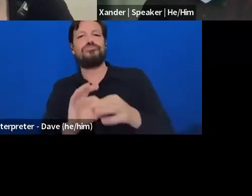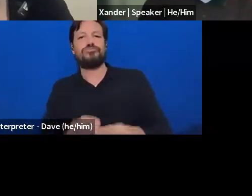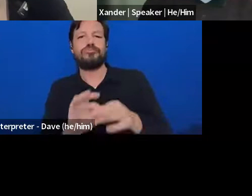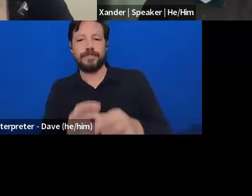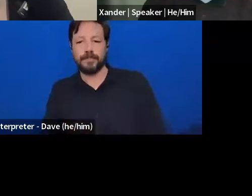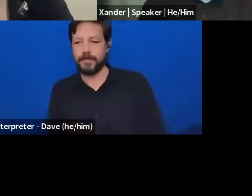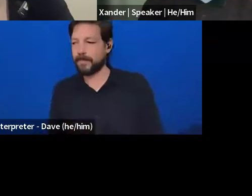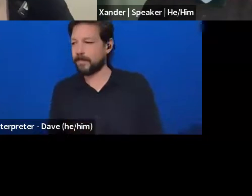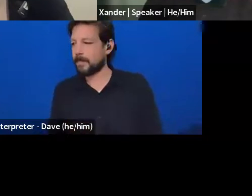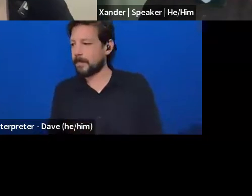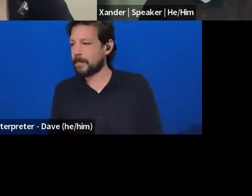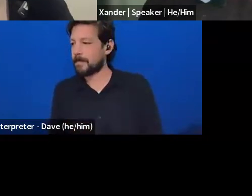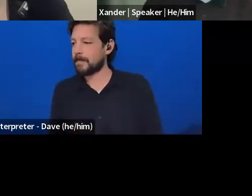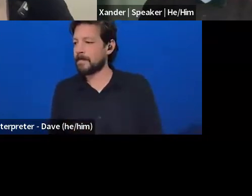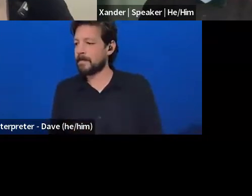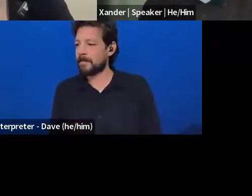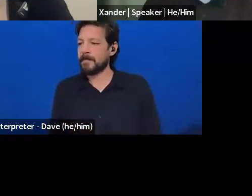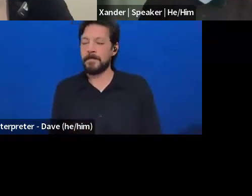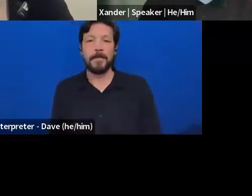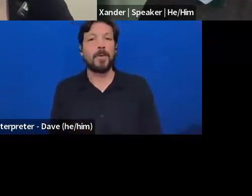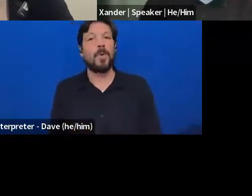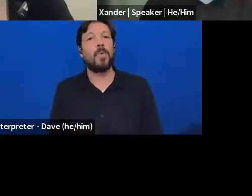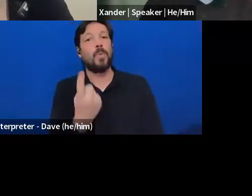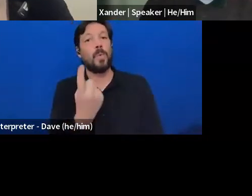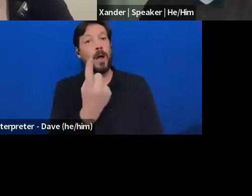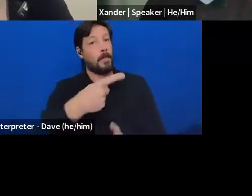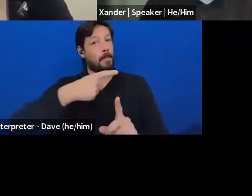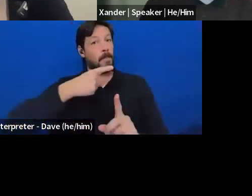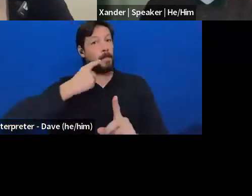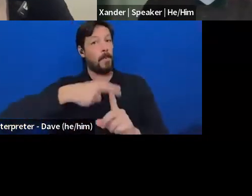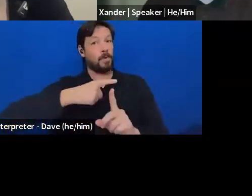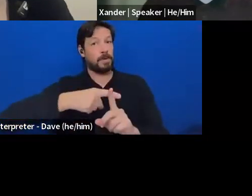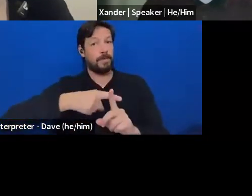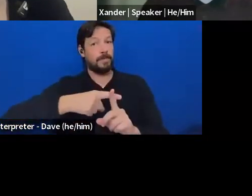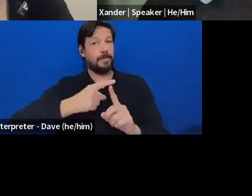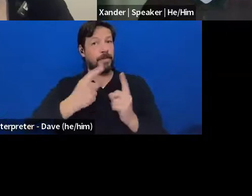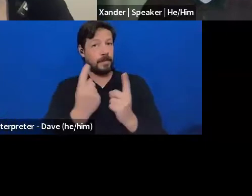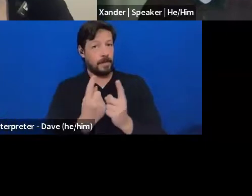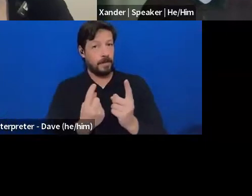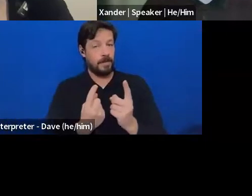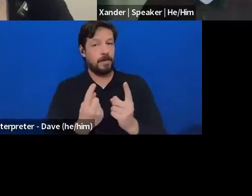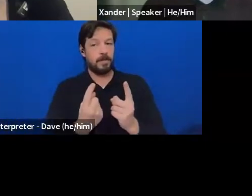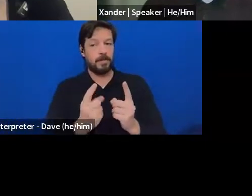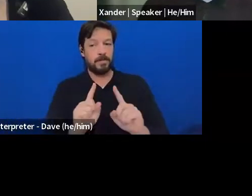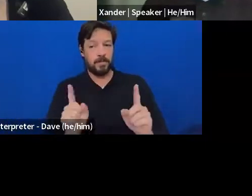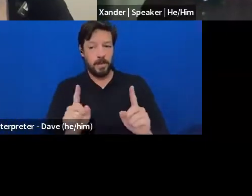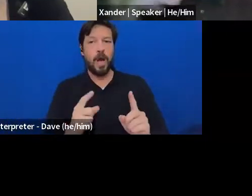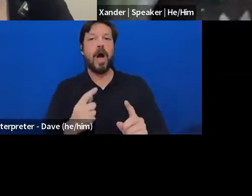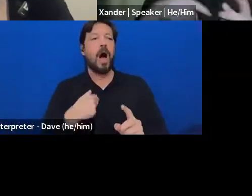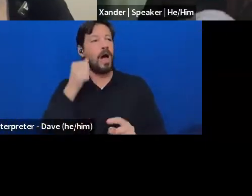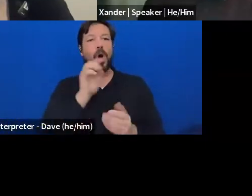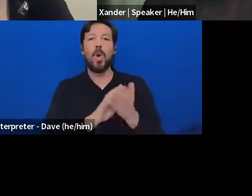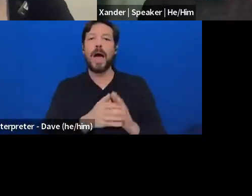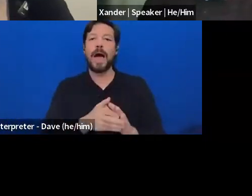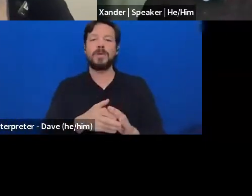But one of the good things is pacing myself, which kind of